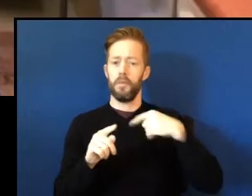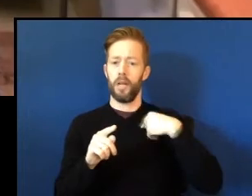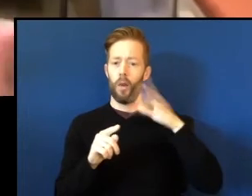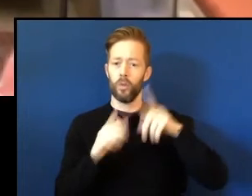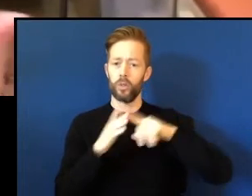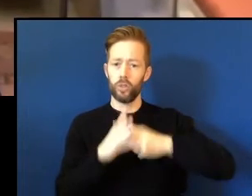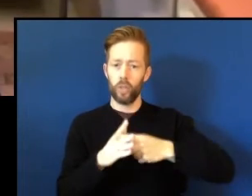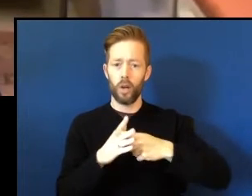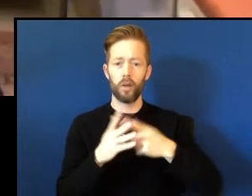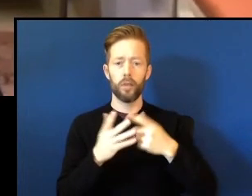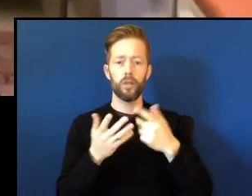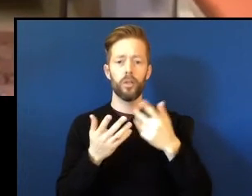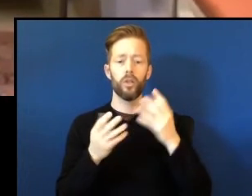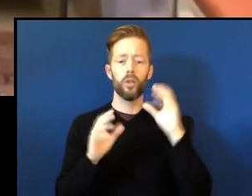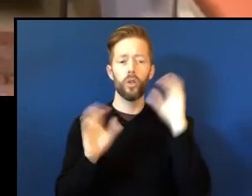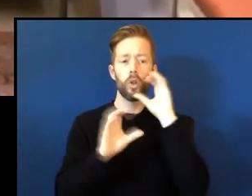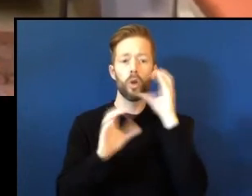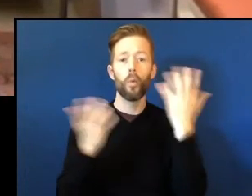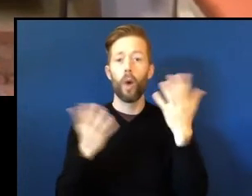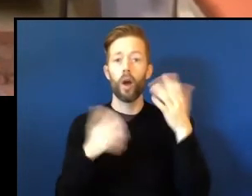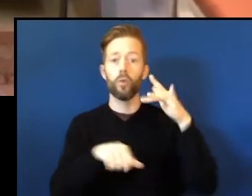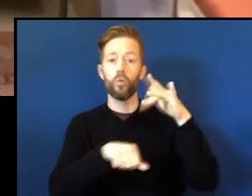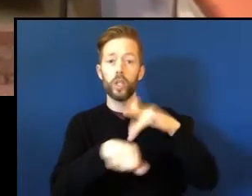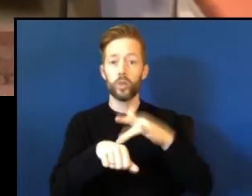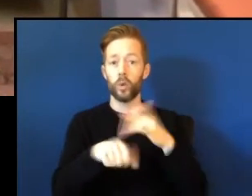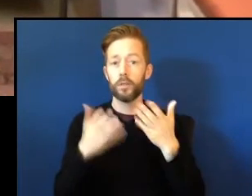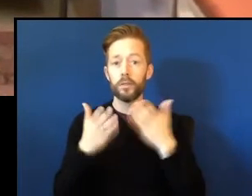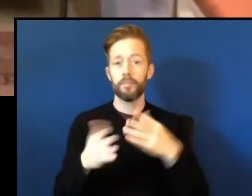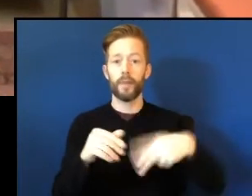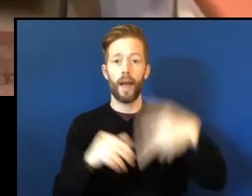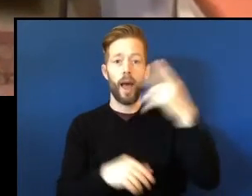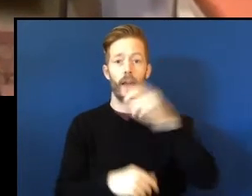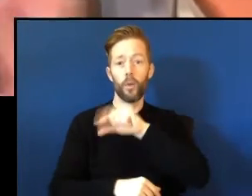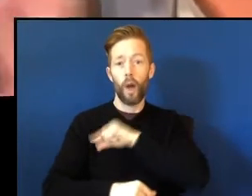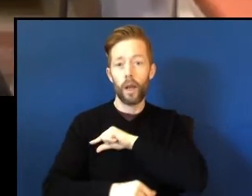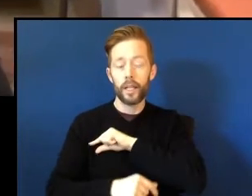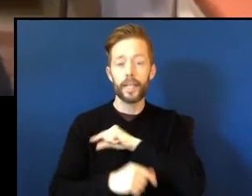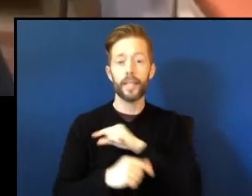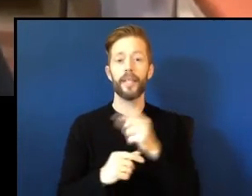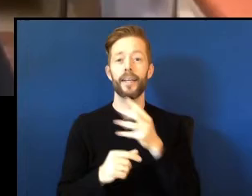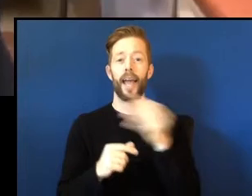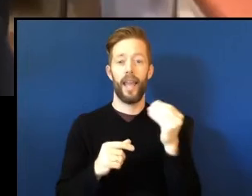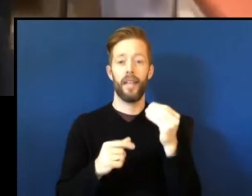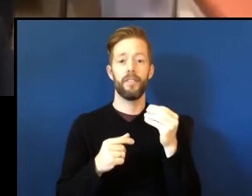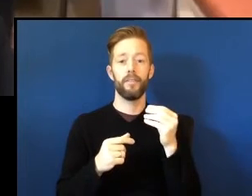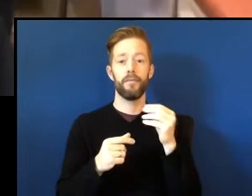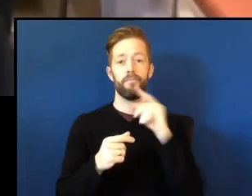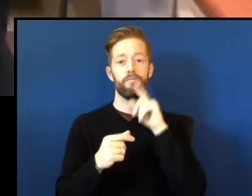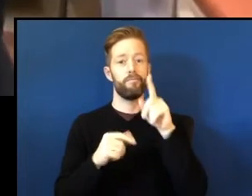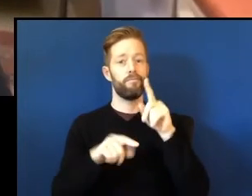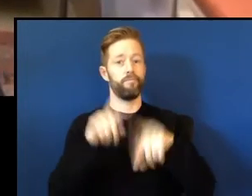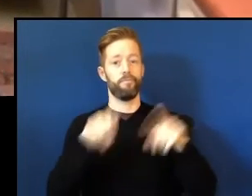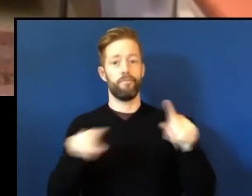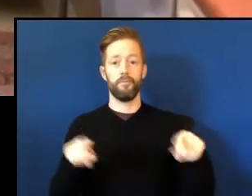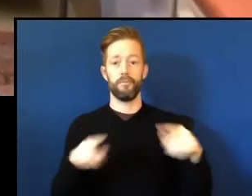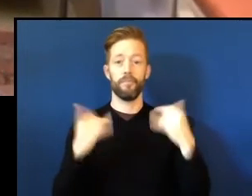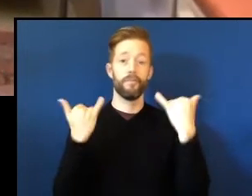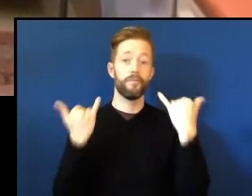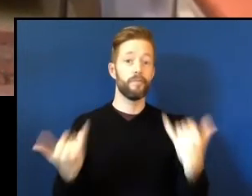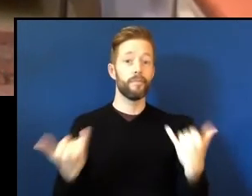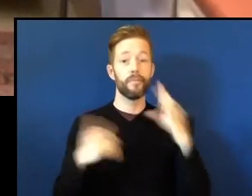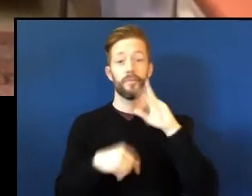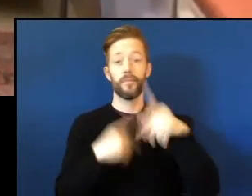is there a resource that we know is high quality? And then it just really varies. And, we're talking about children with special